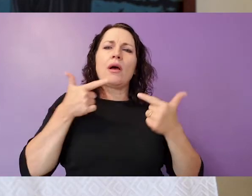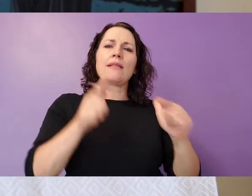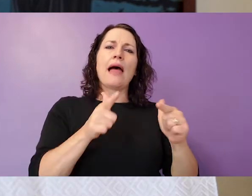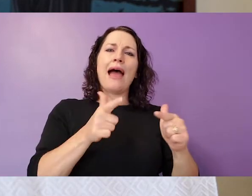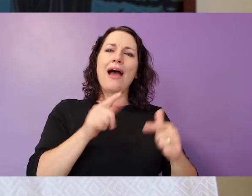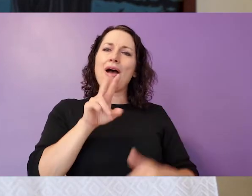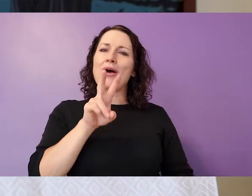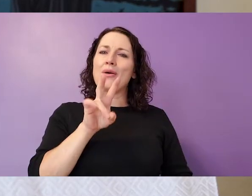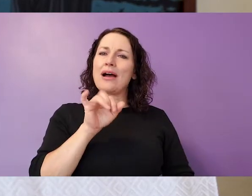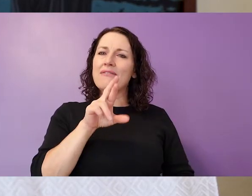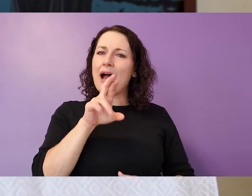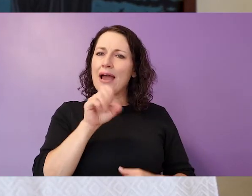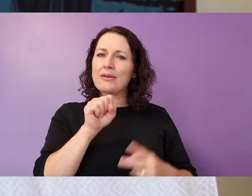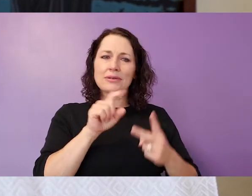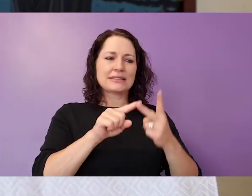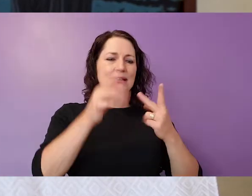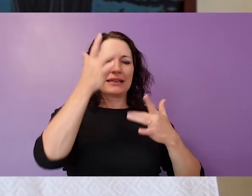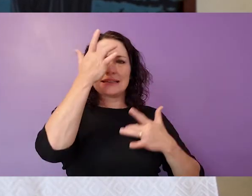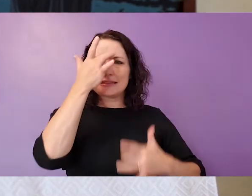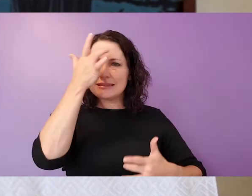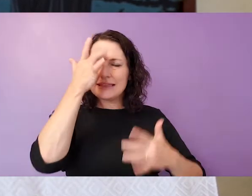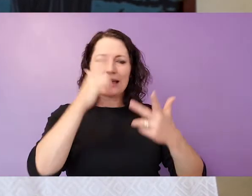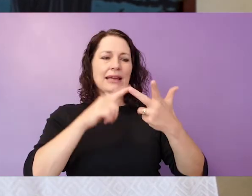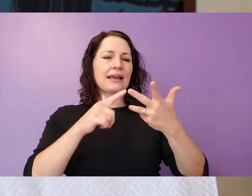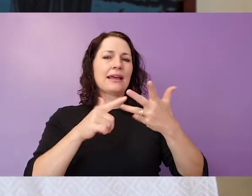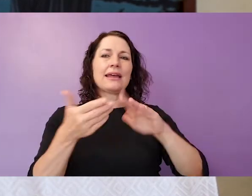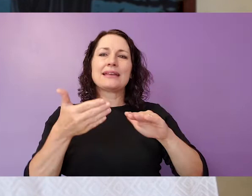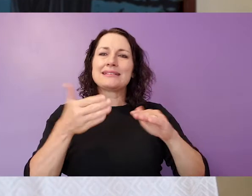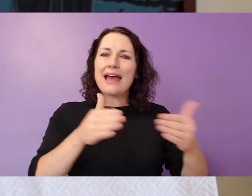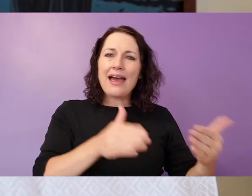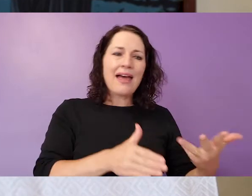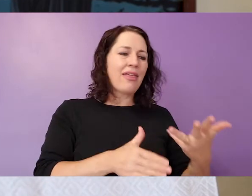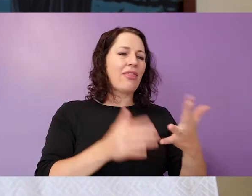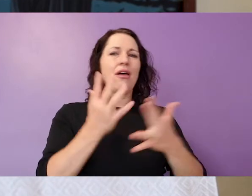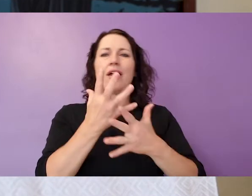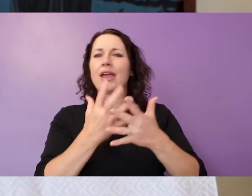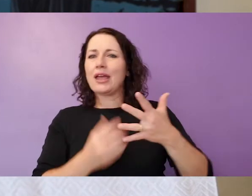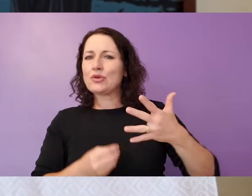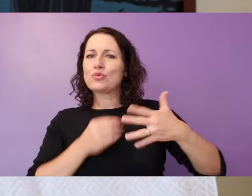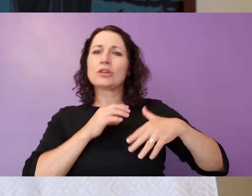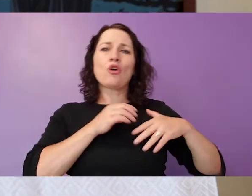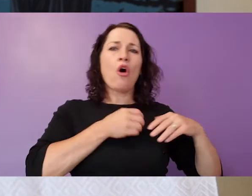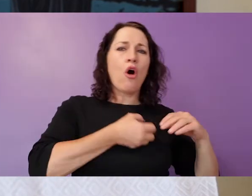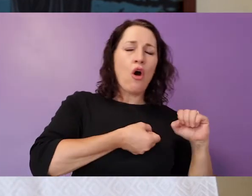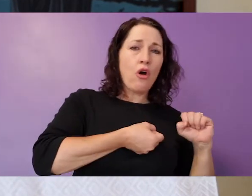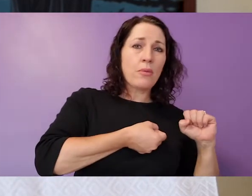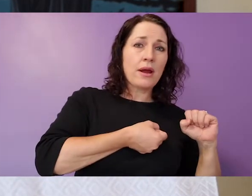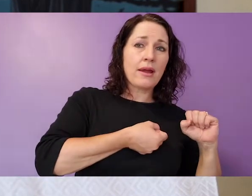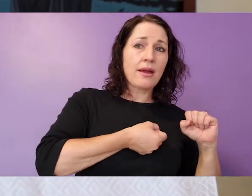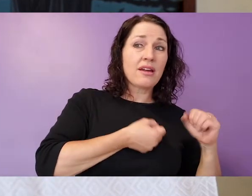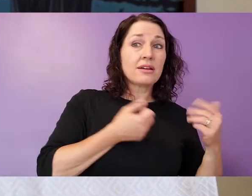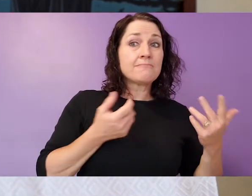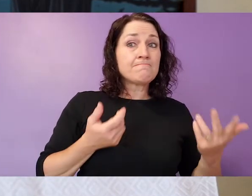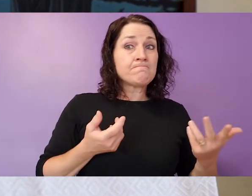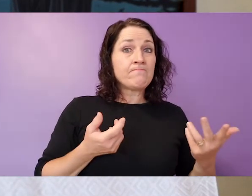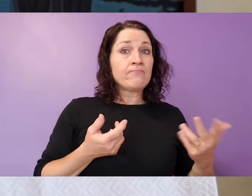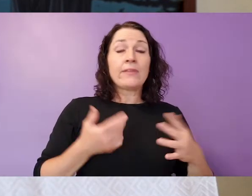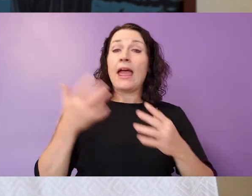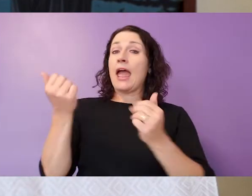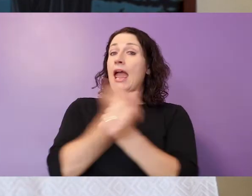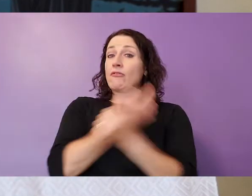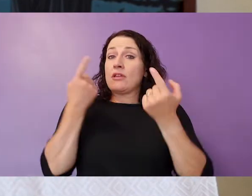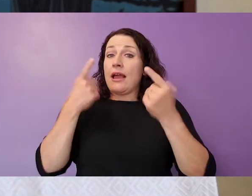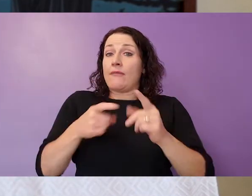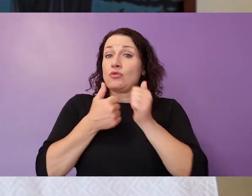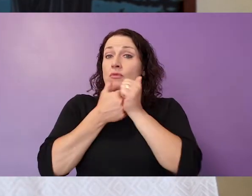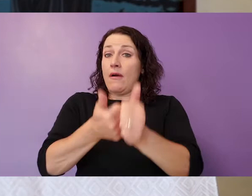sicknesses, and even death, loss, injuries, heartbreak. Does everything have to go